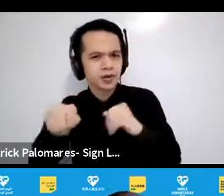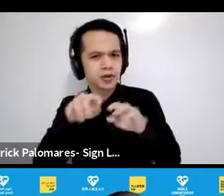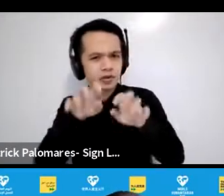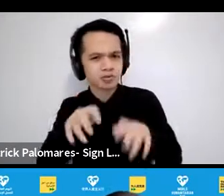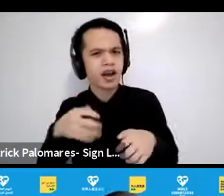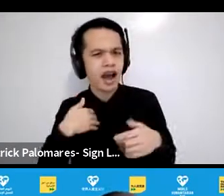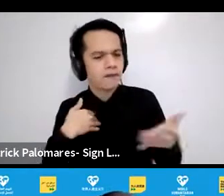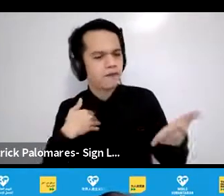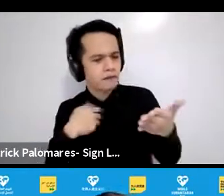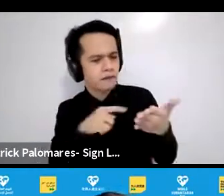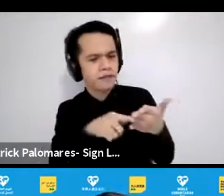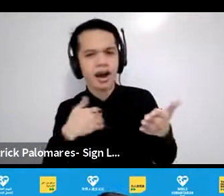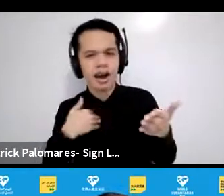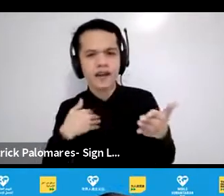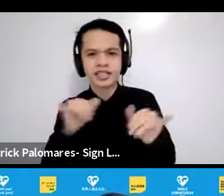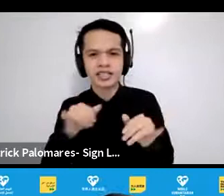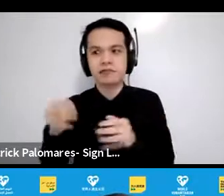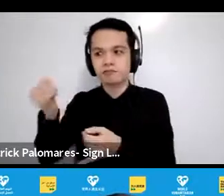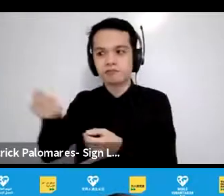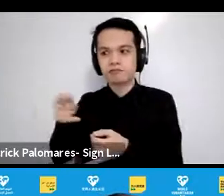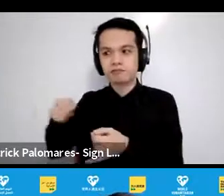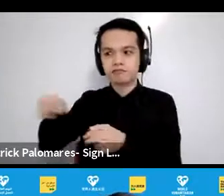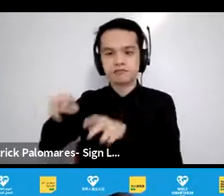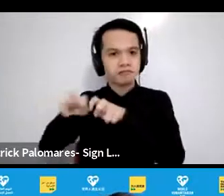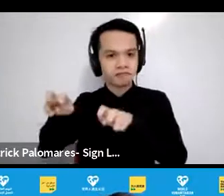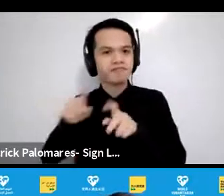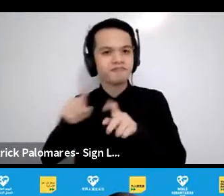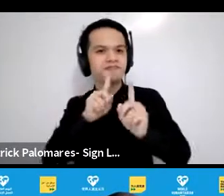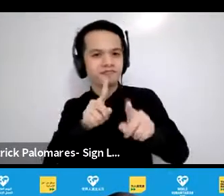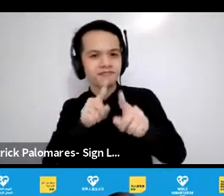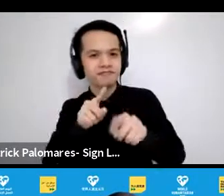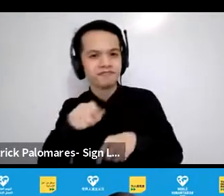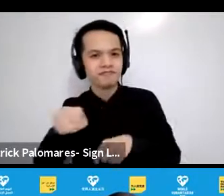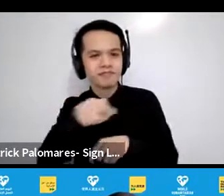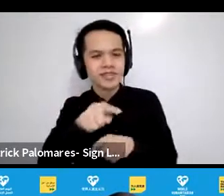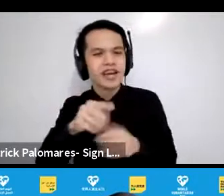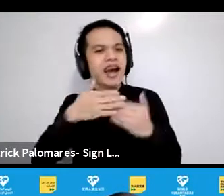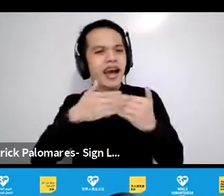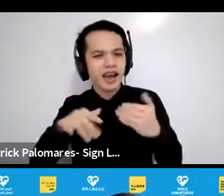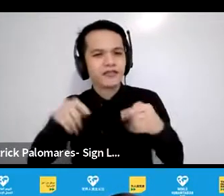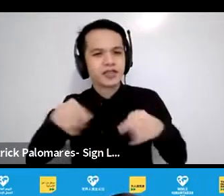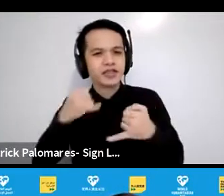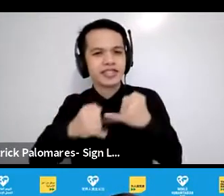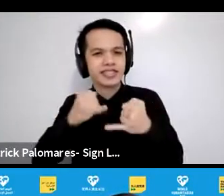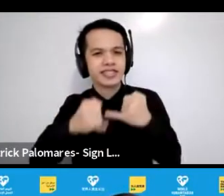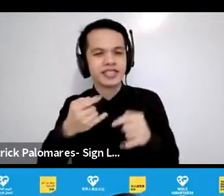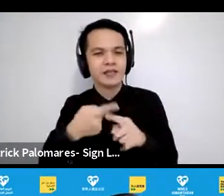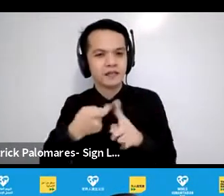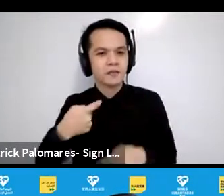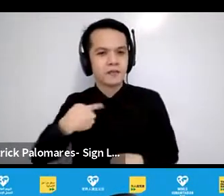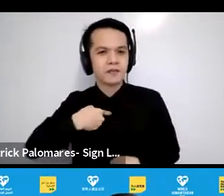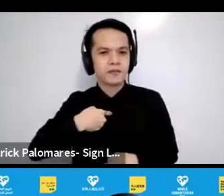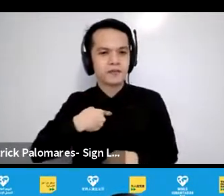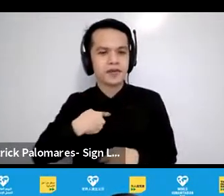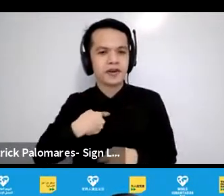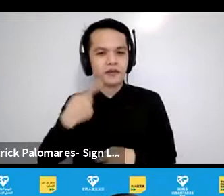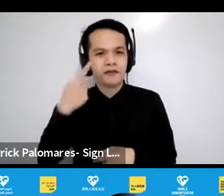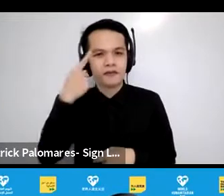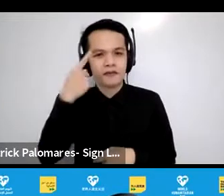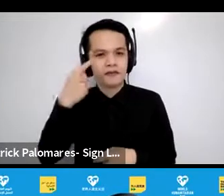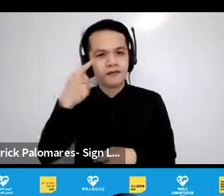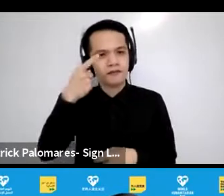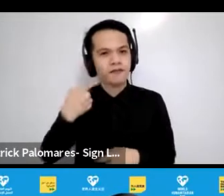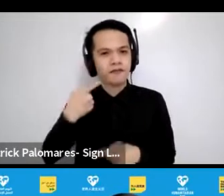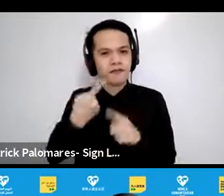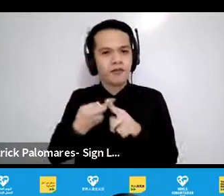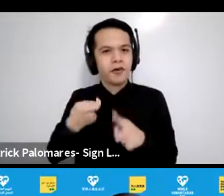be inviting our panelists to answer after this last one from me, from the moderator. I'll